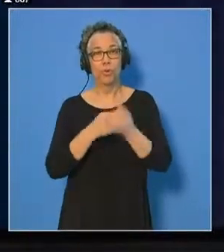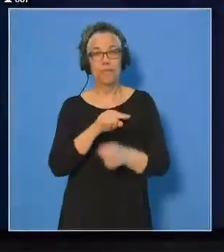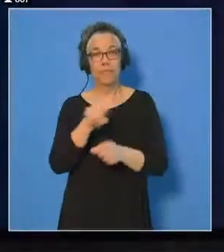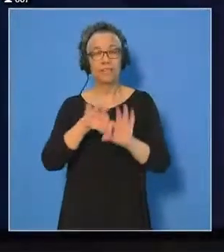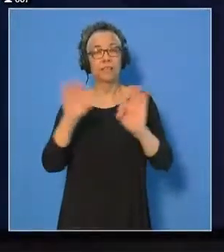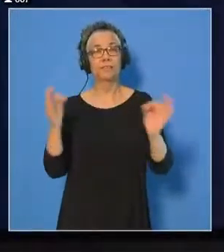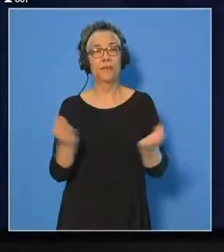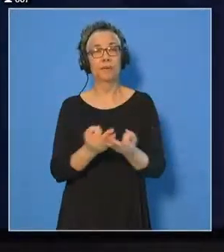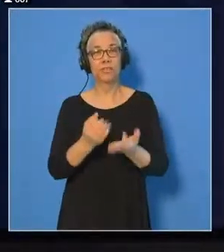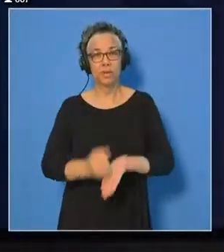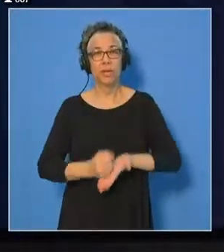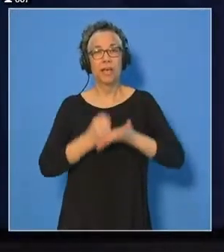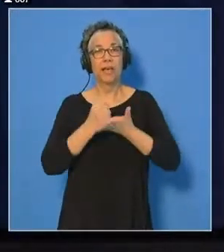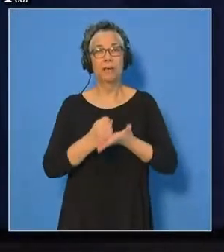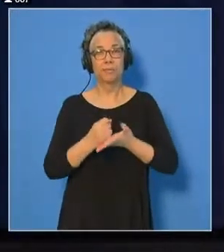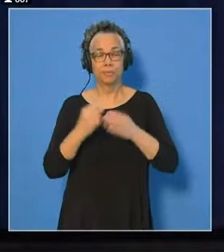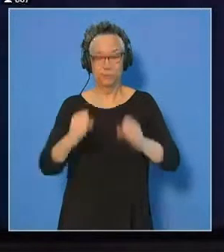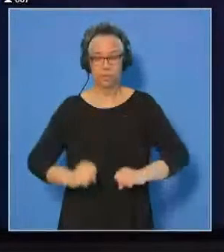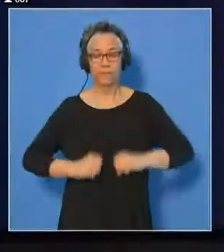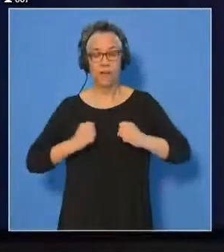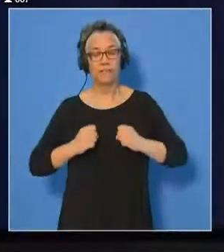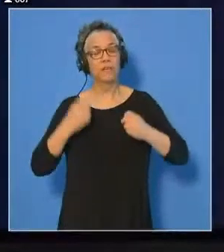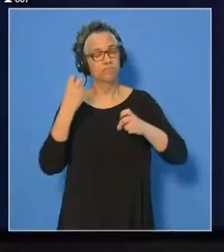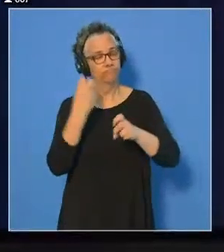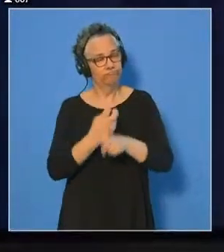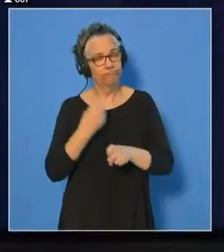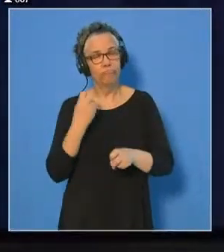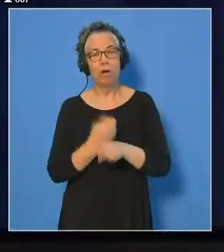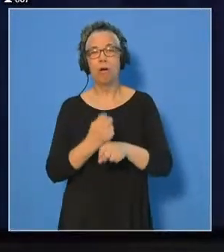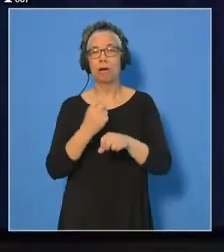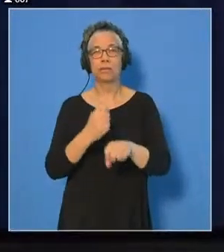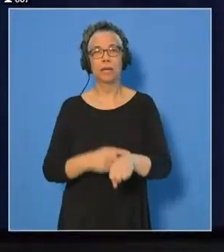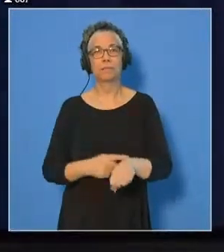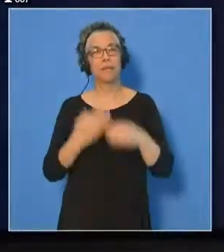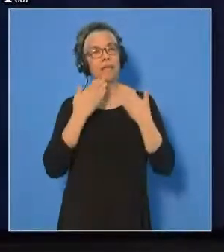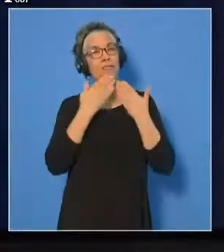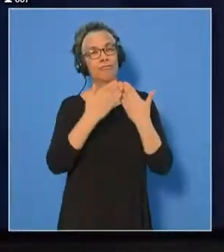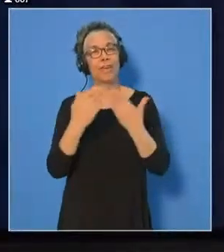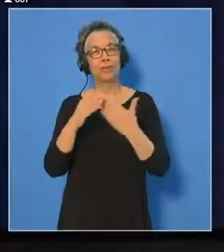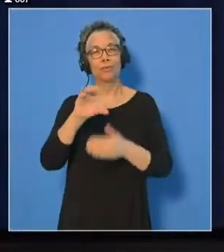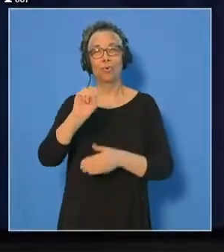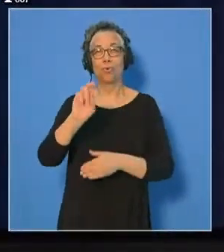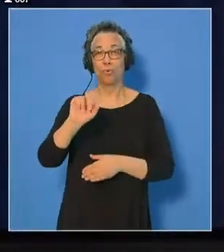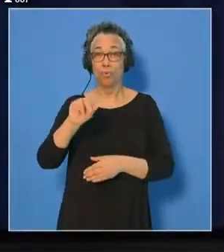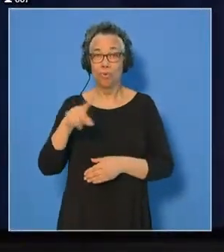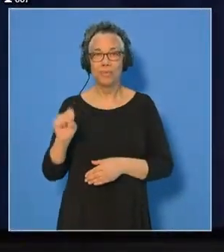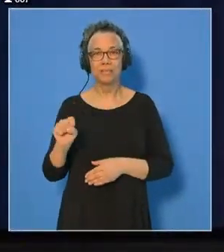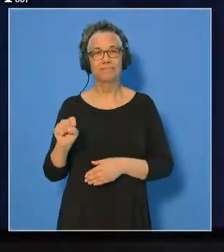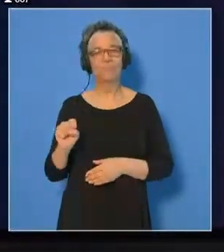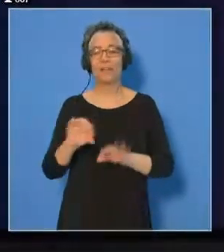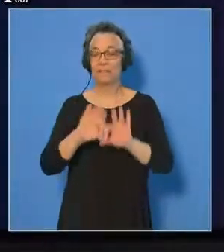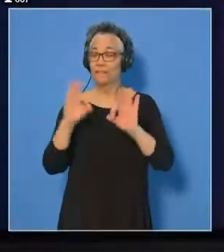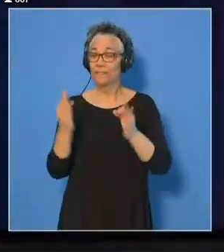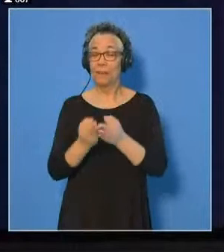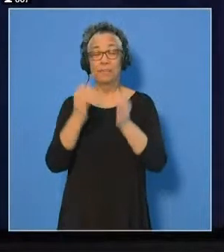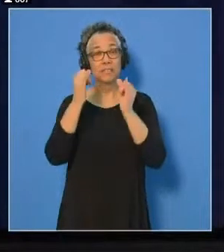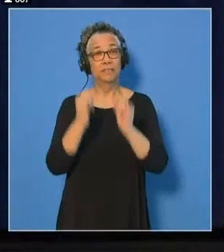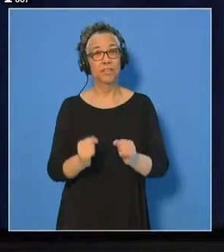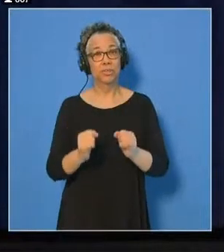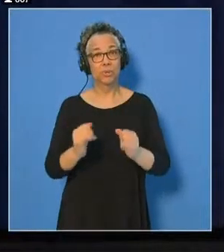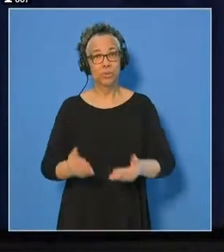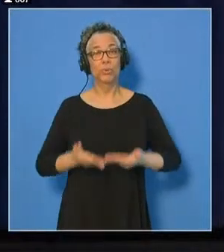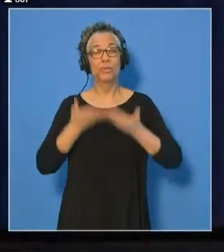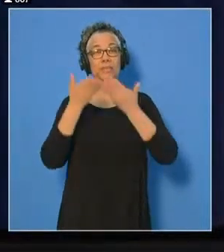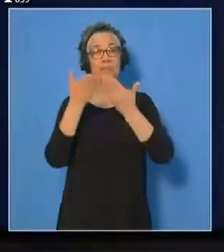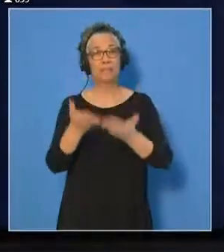get through these difficult times. Thank you to all of the corporations, families, and individuals who have